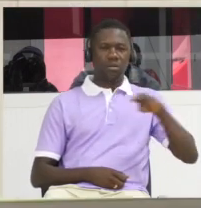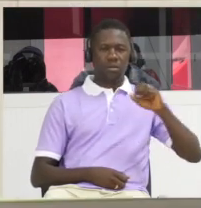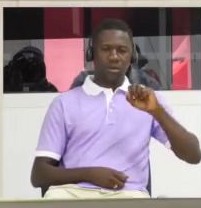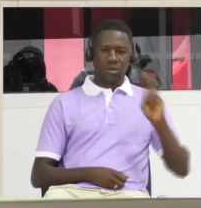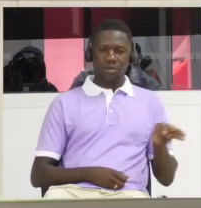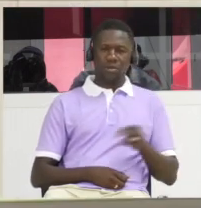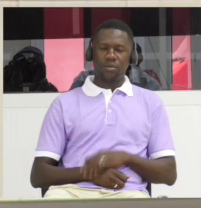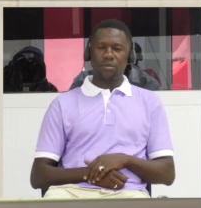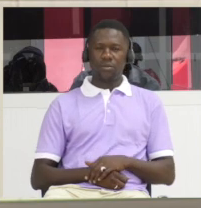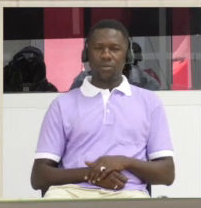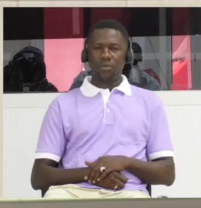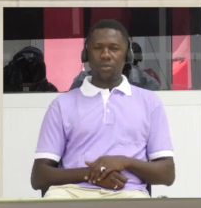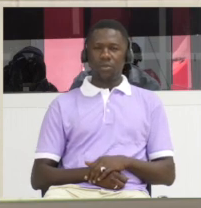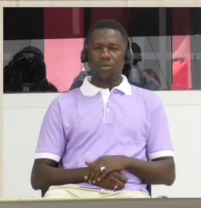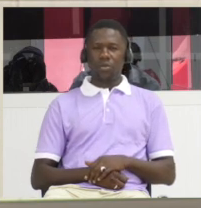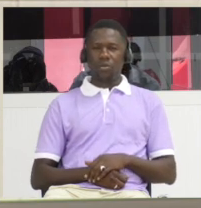He was one of the state guards.